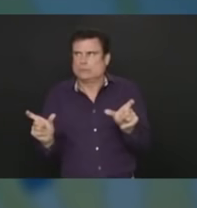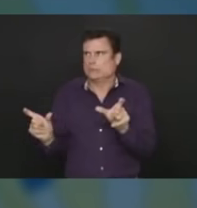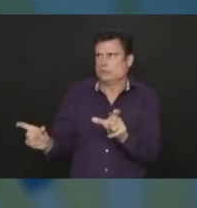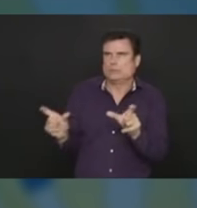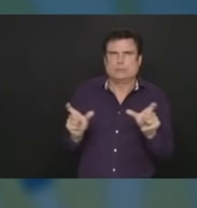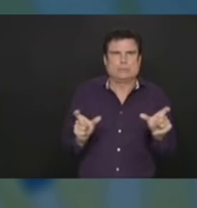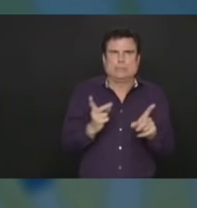people.